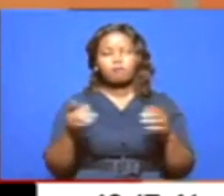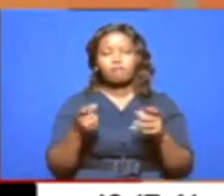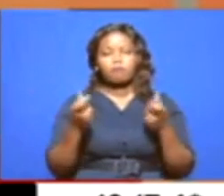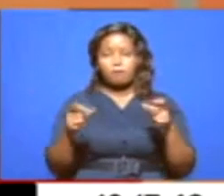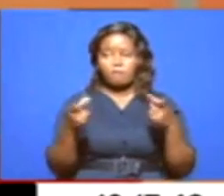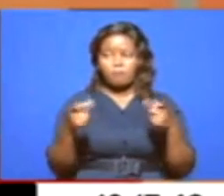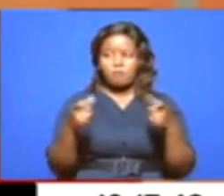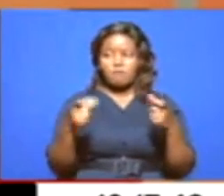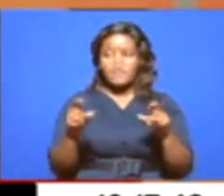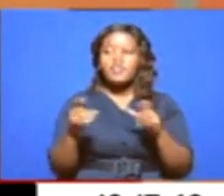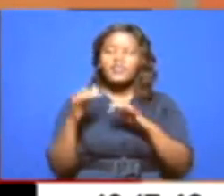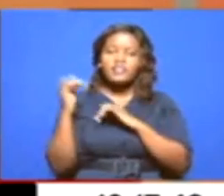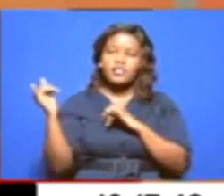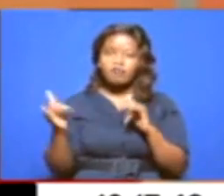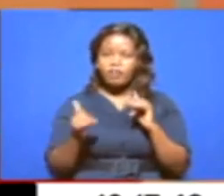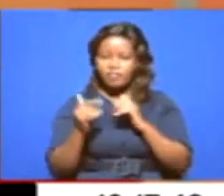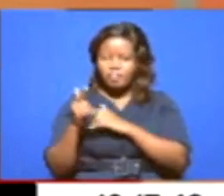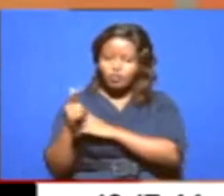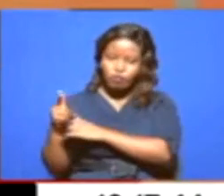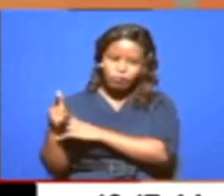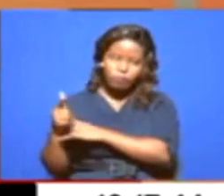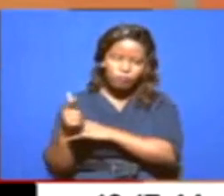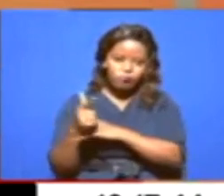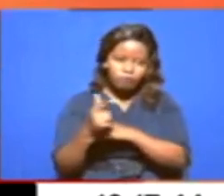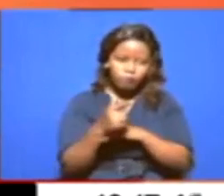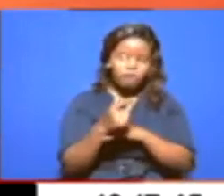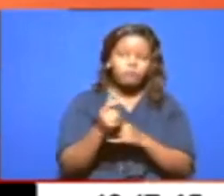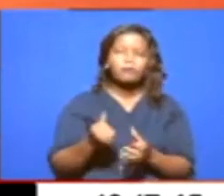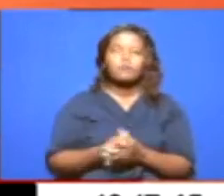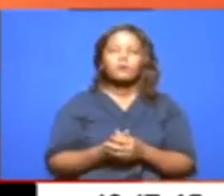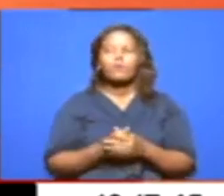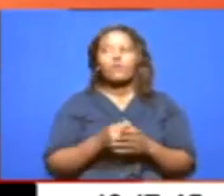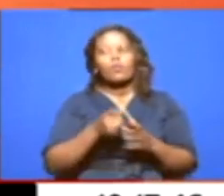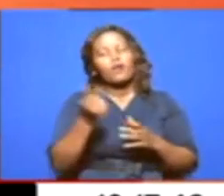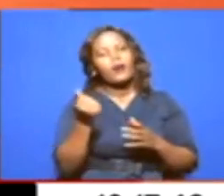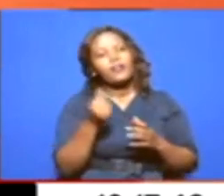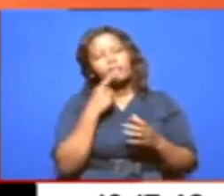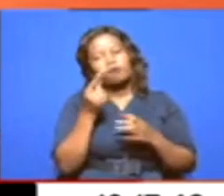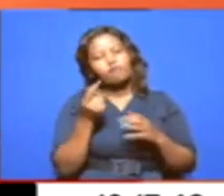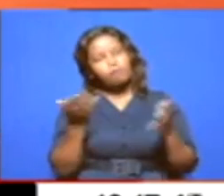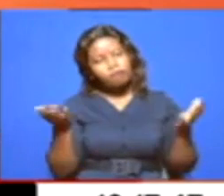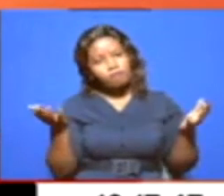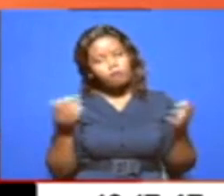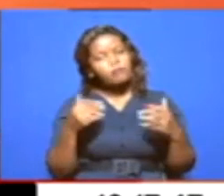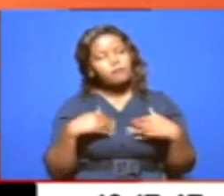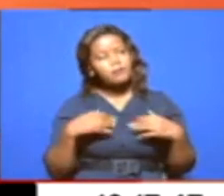also invited to go there. Now, the other thing that we've got to talk about is there is a standard